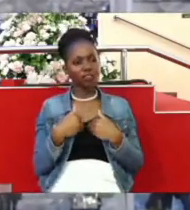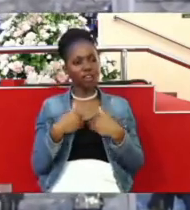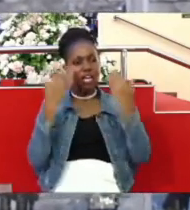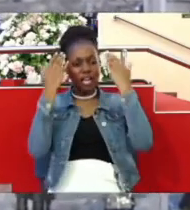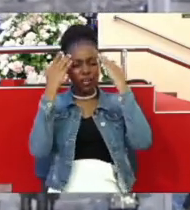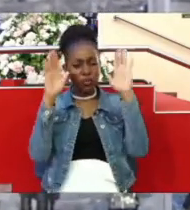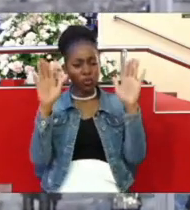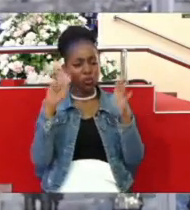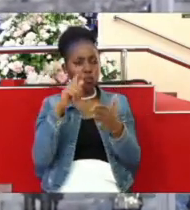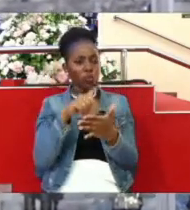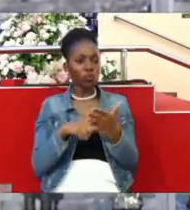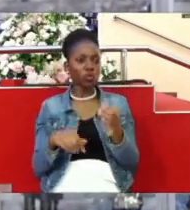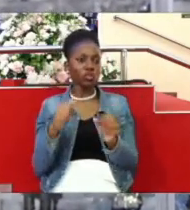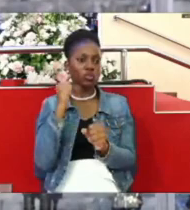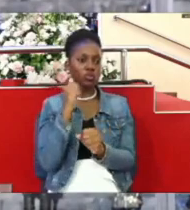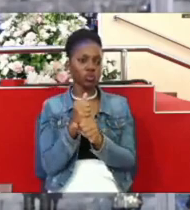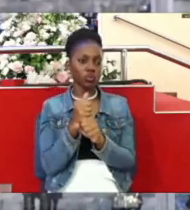to do.